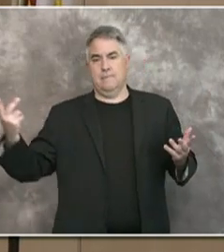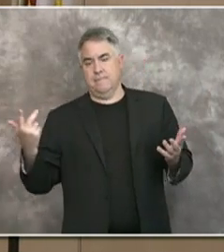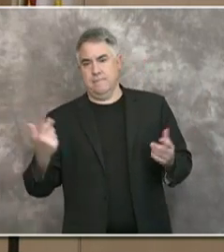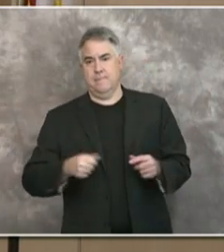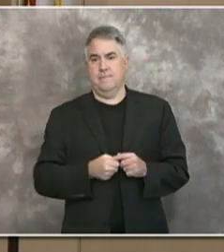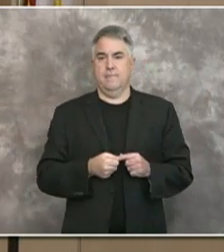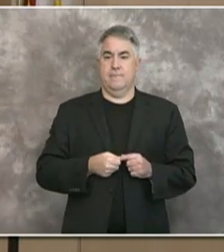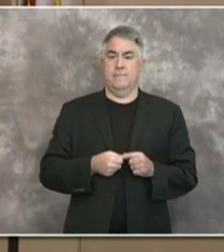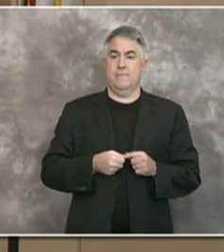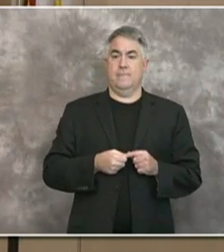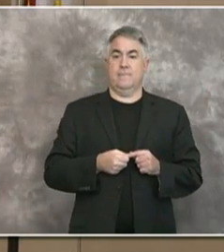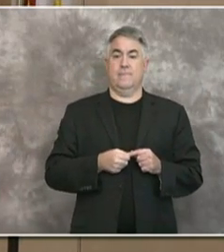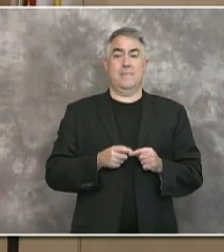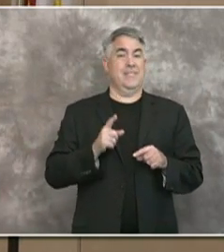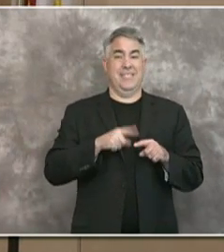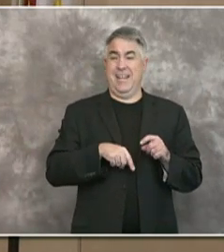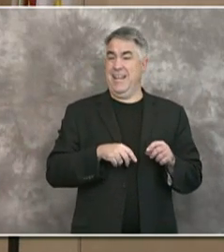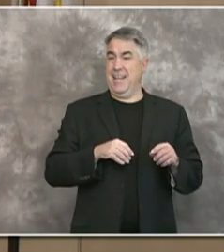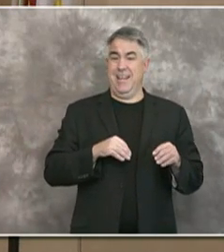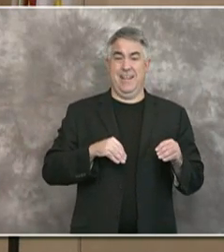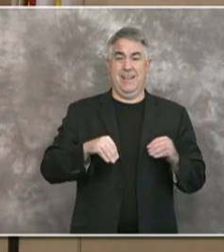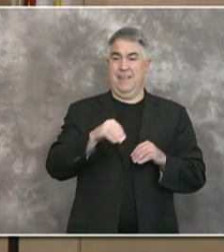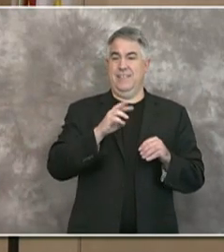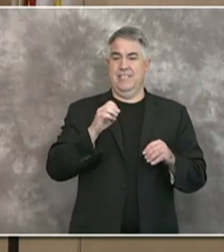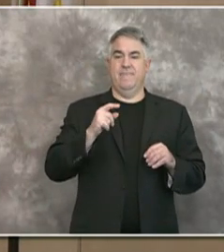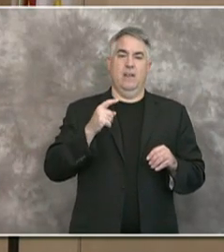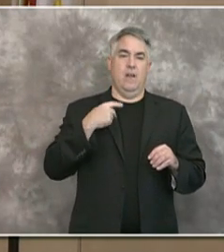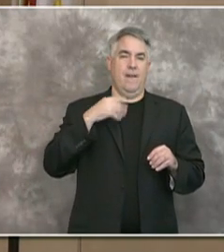individuals seated in their respective tables.